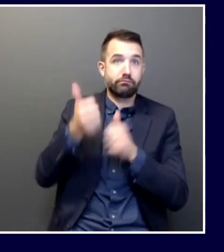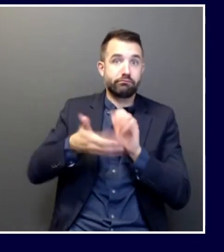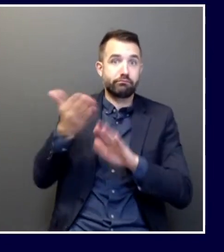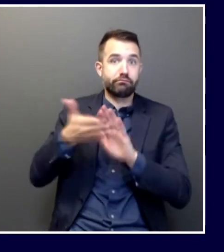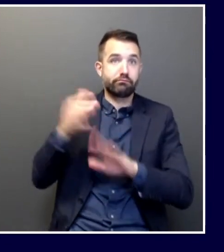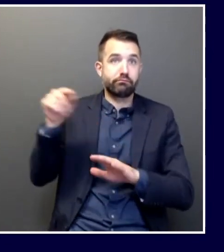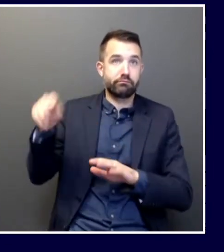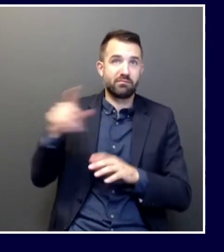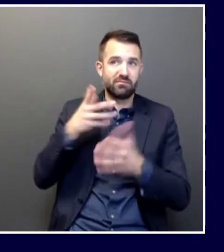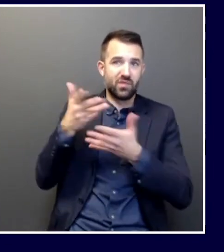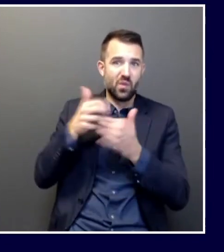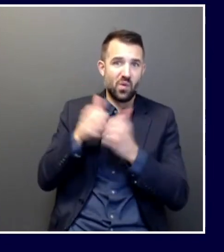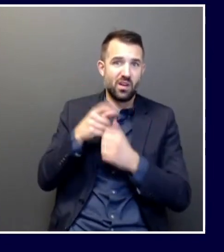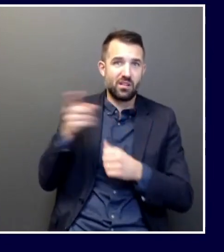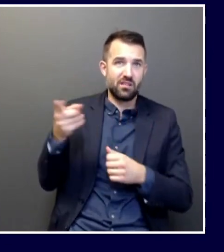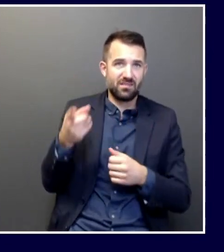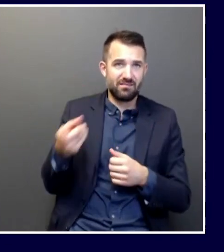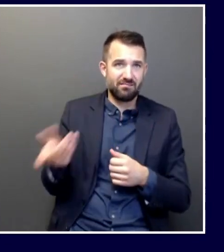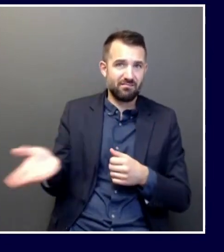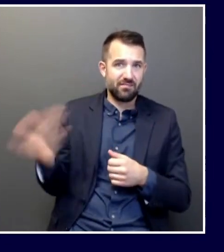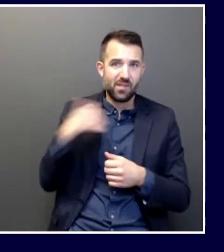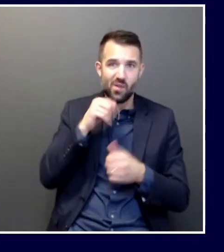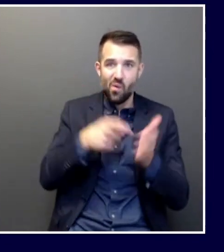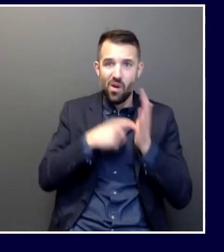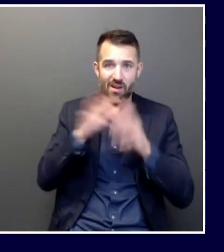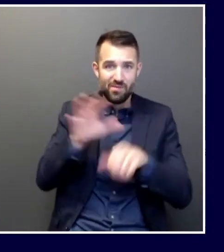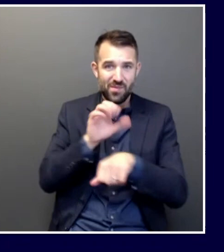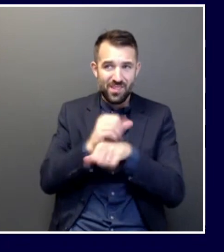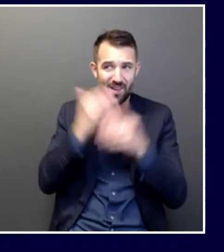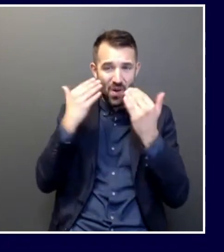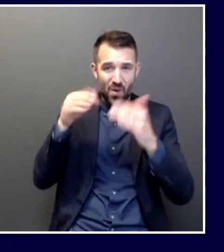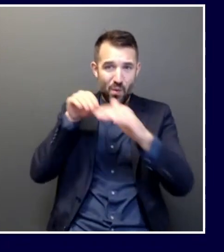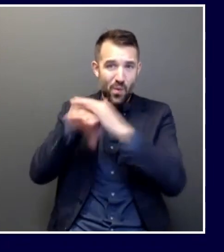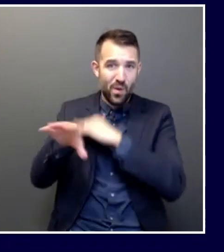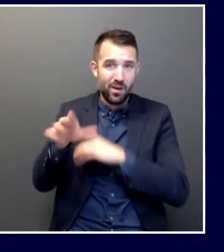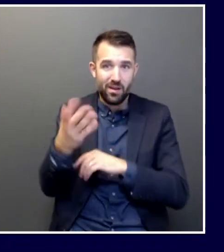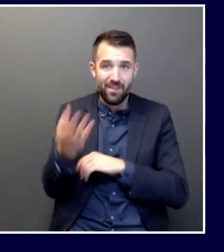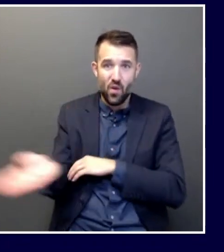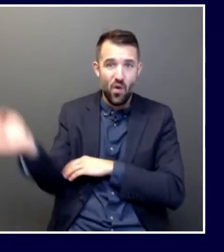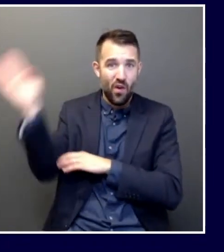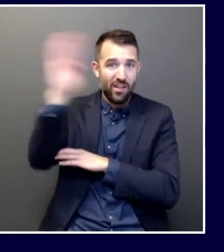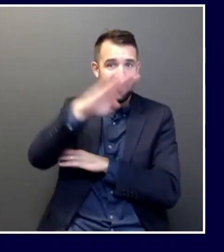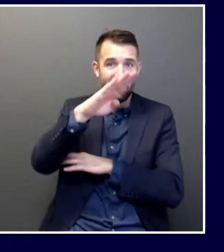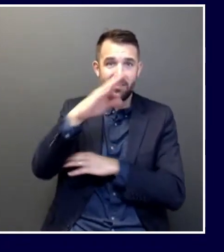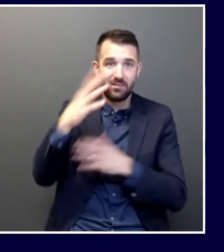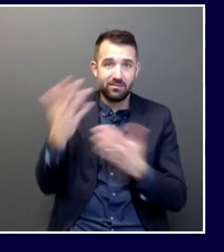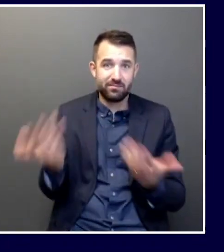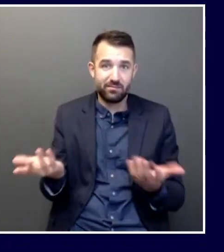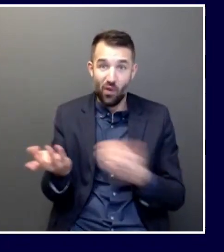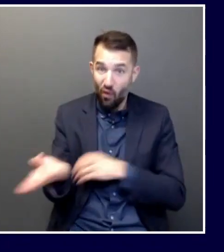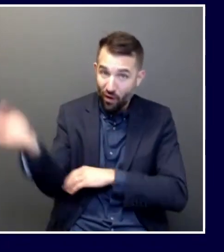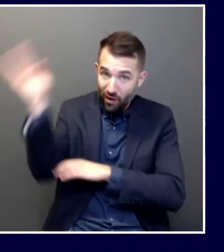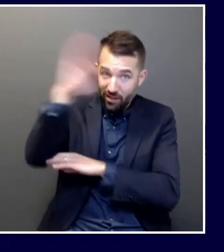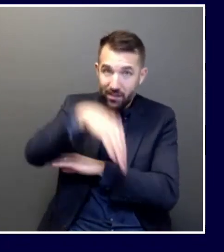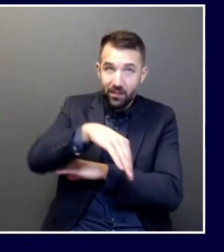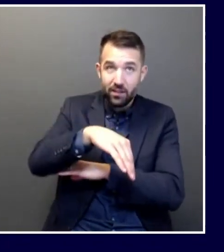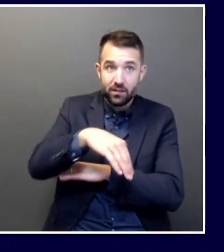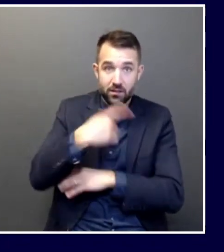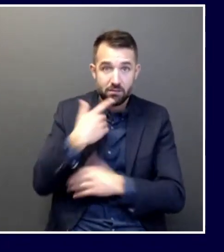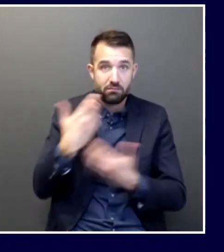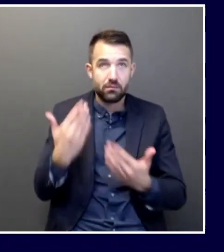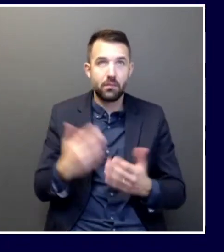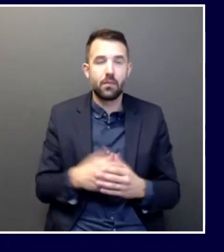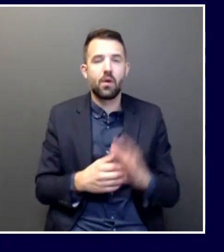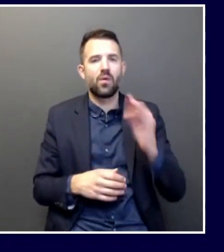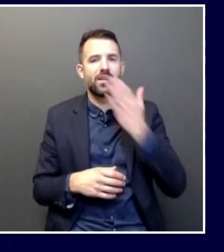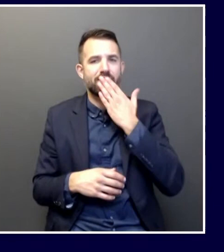their hours are particularly suitable for folks to go after work. Great, thank you. Thanks, Amy. And thank all of you